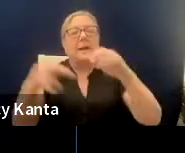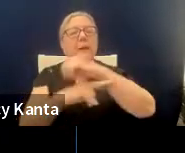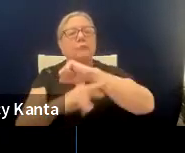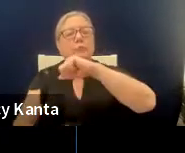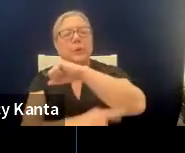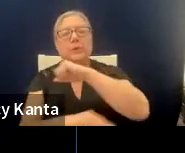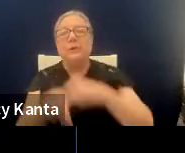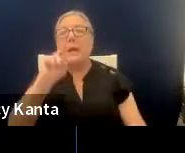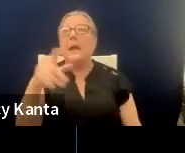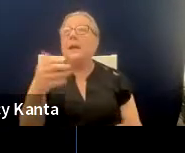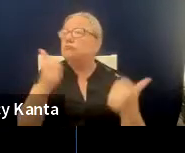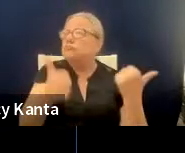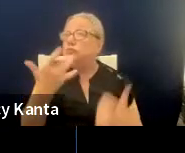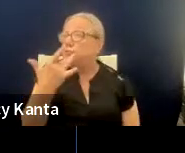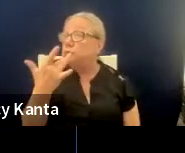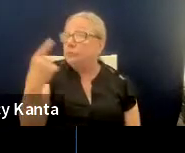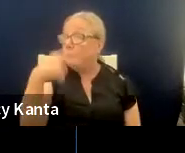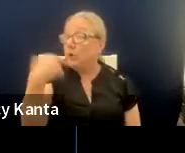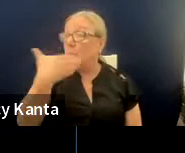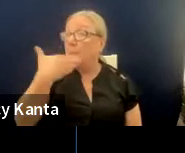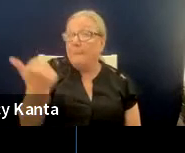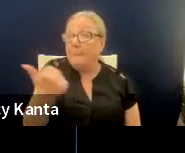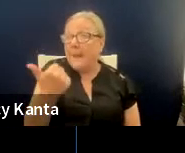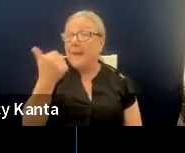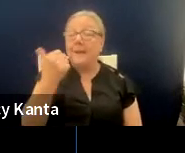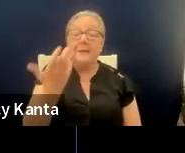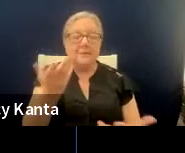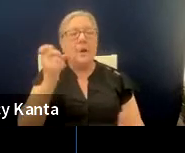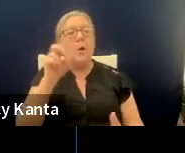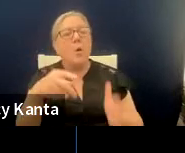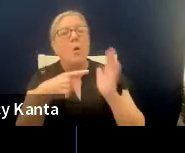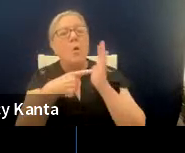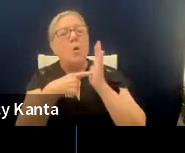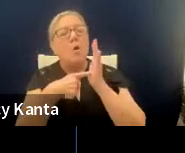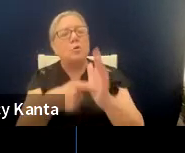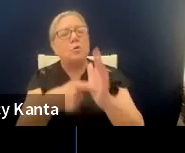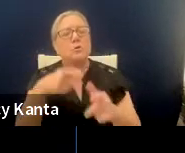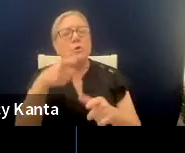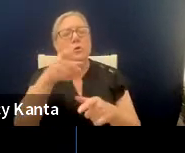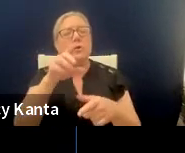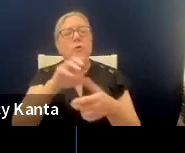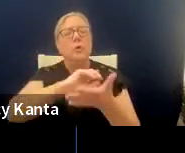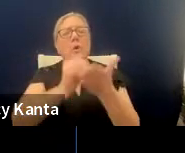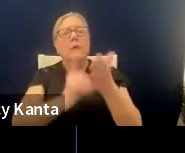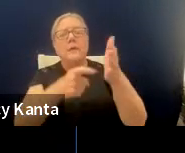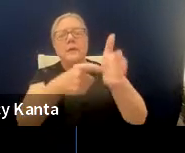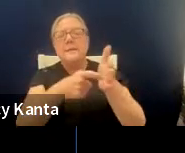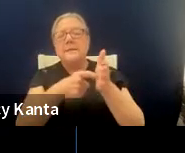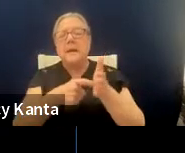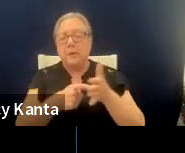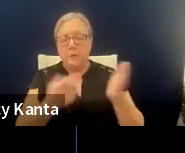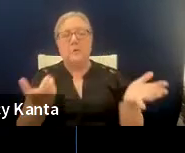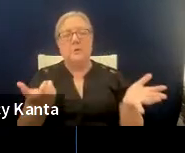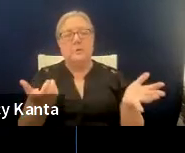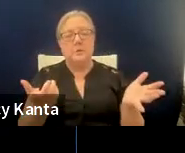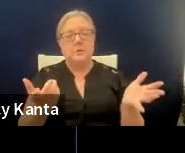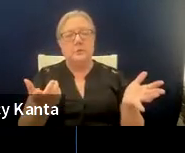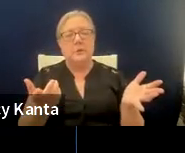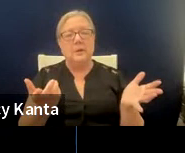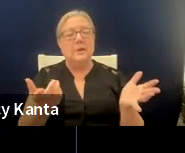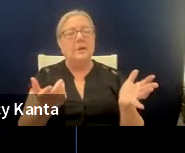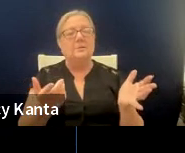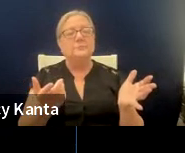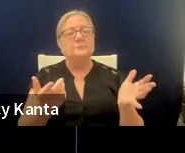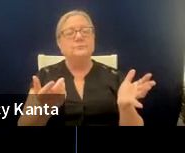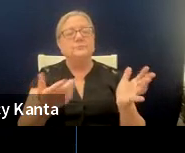which one you like the best, or even to show you those typologies alongside a set of design criteria and start to score them as to which